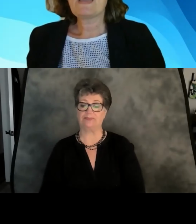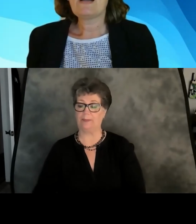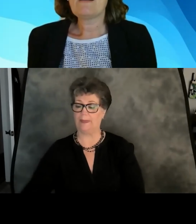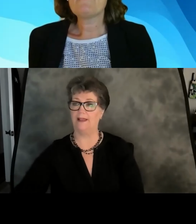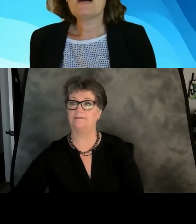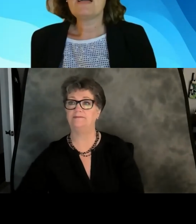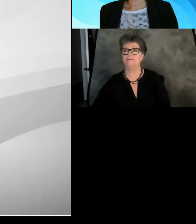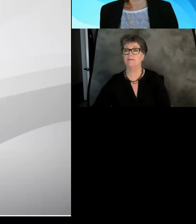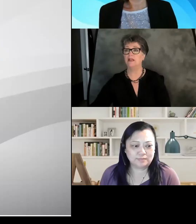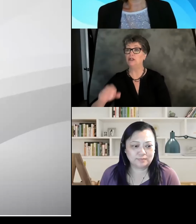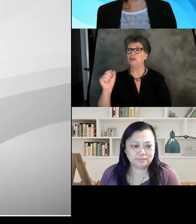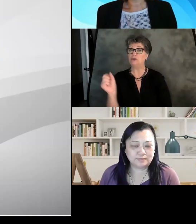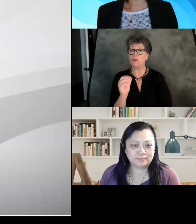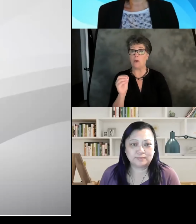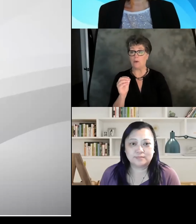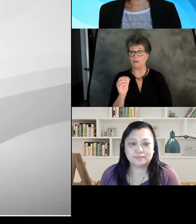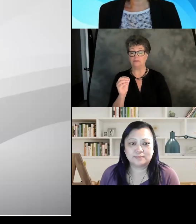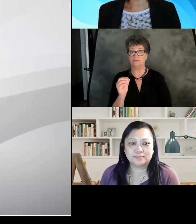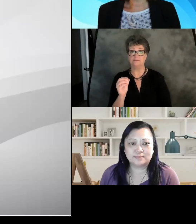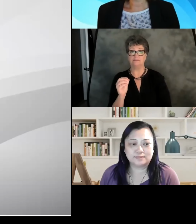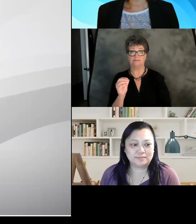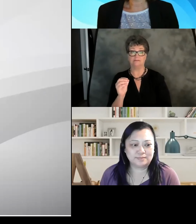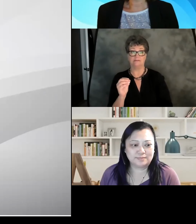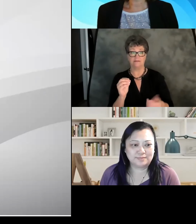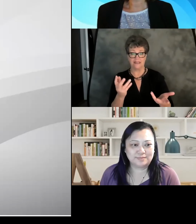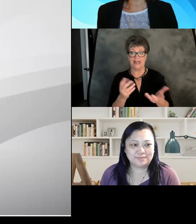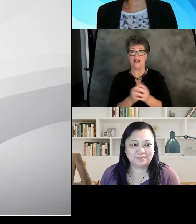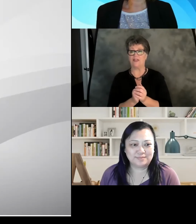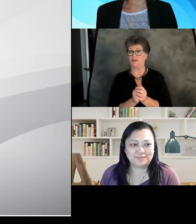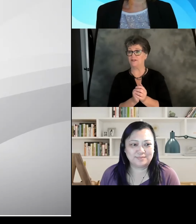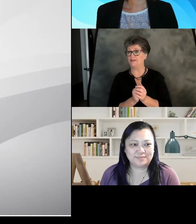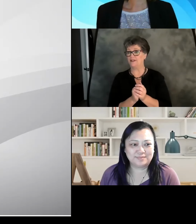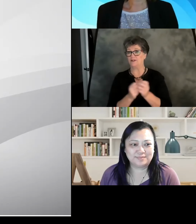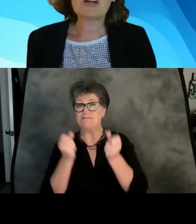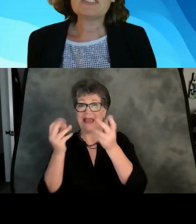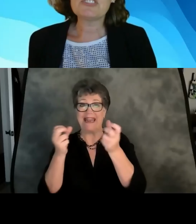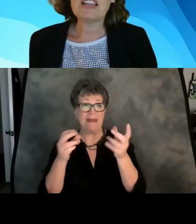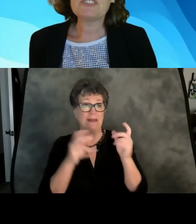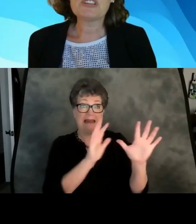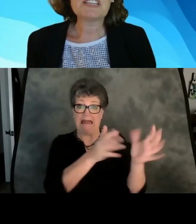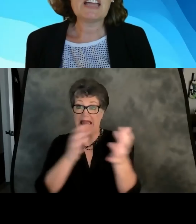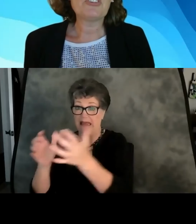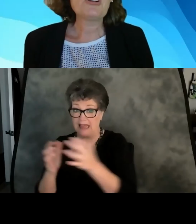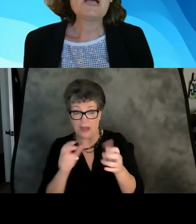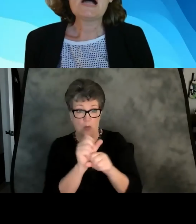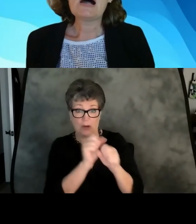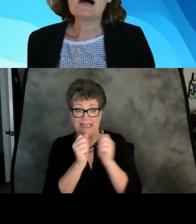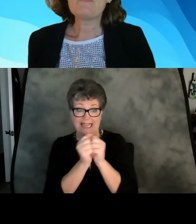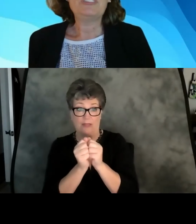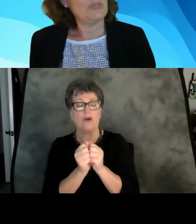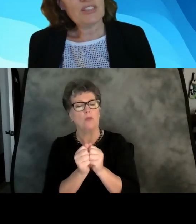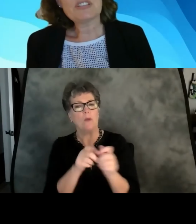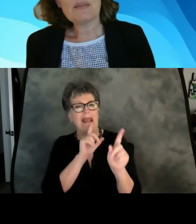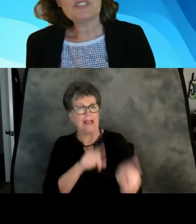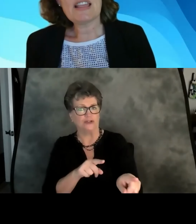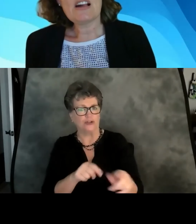So there's a question that's been called from many sectors. We want to start to answer it together.